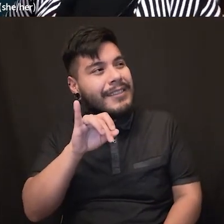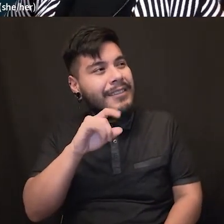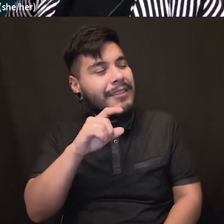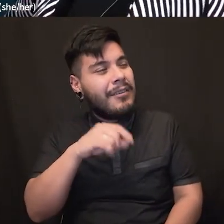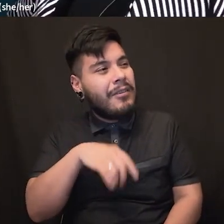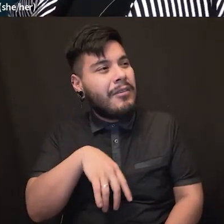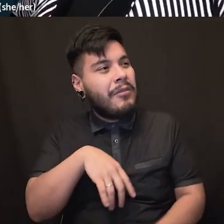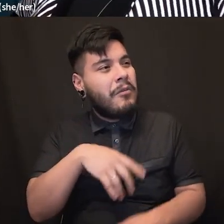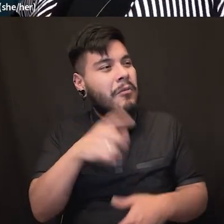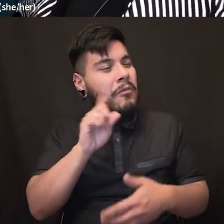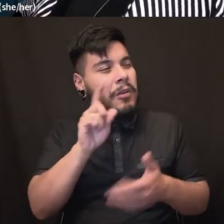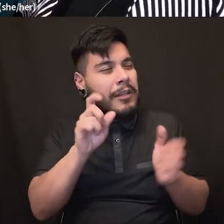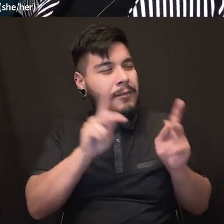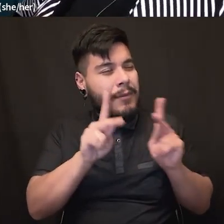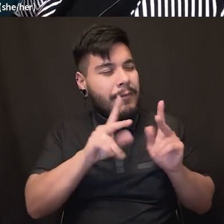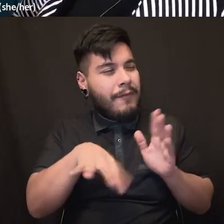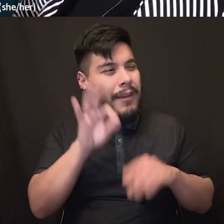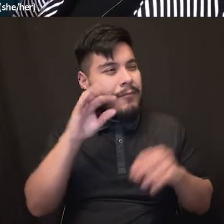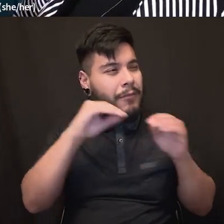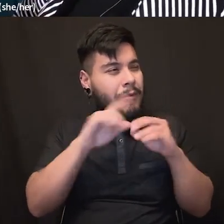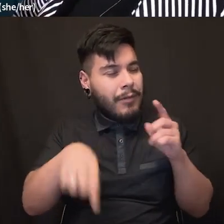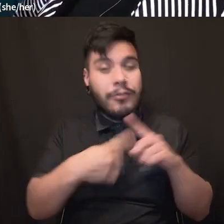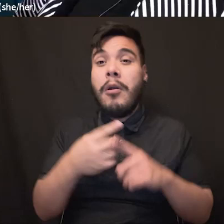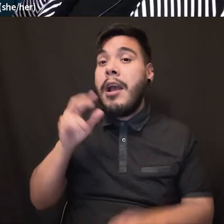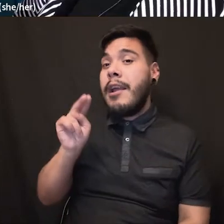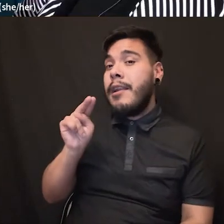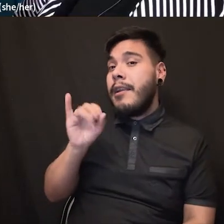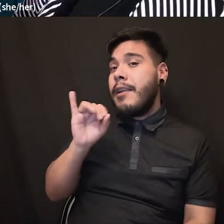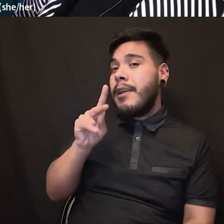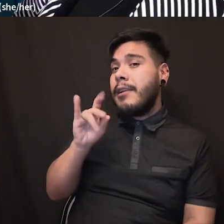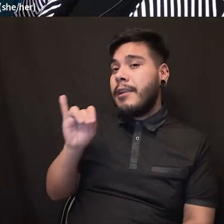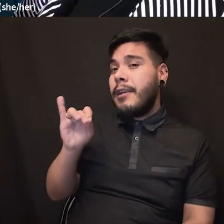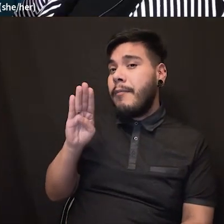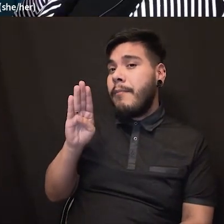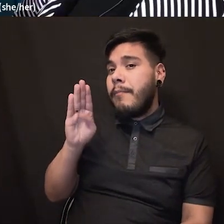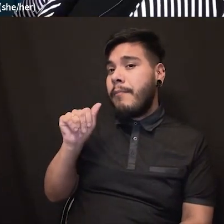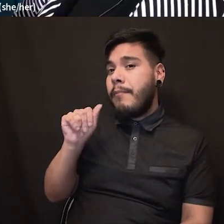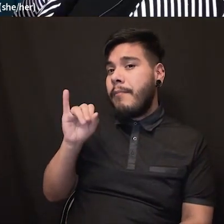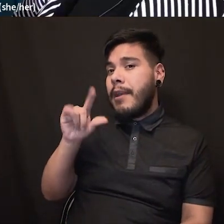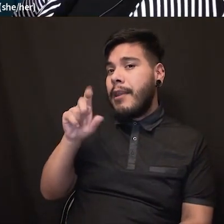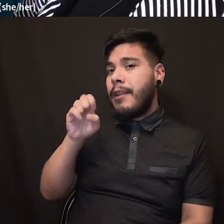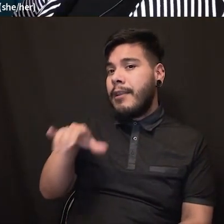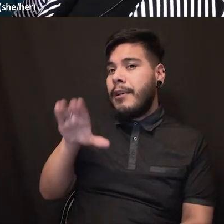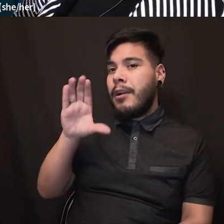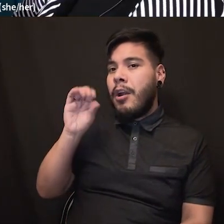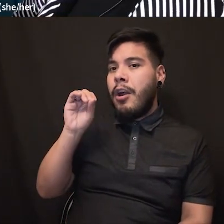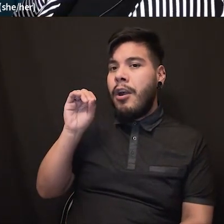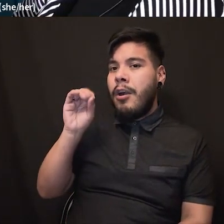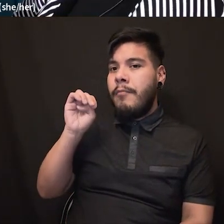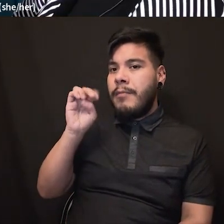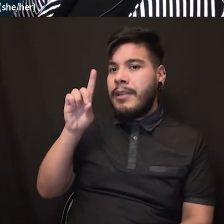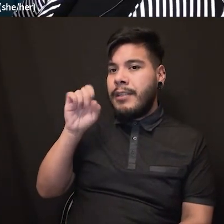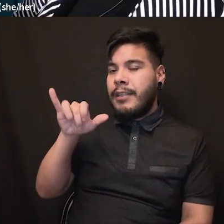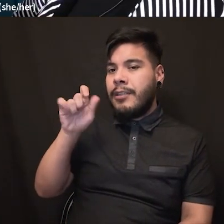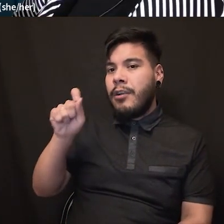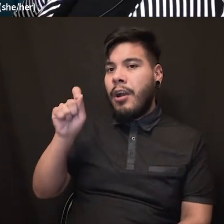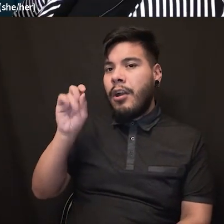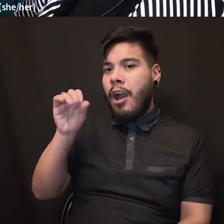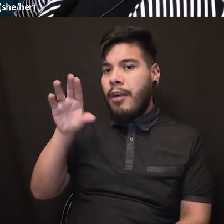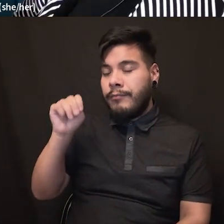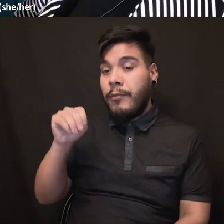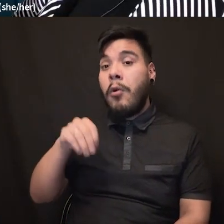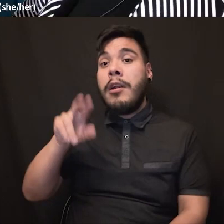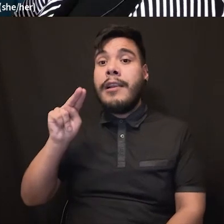folks find out more about it? You can find me at NikkiBaileyComedy.com or NikkiBailey_